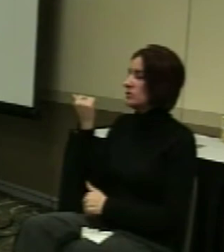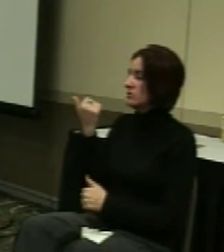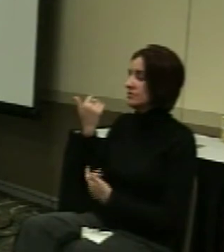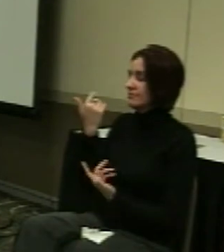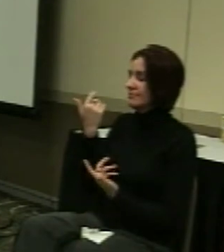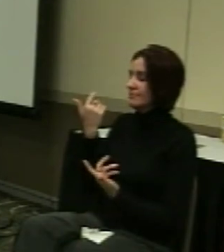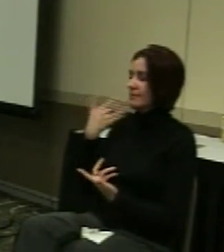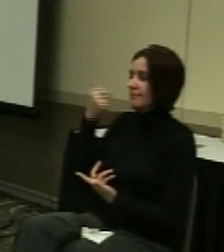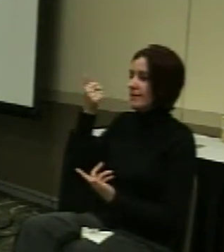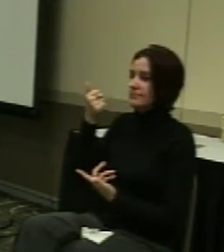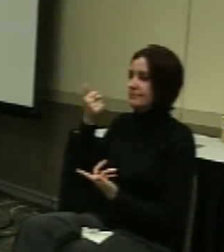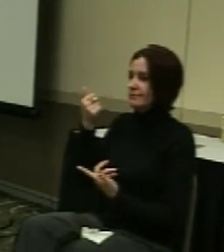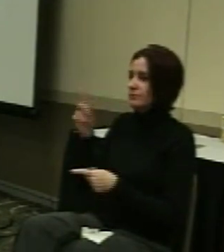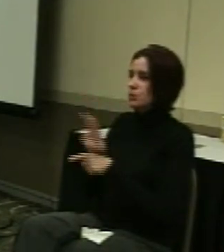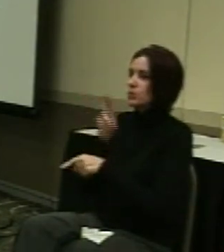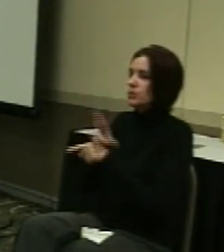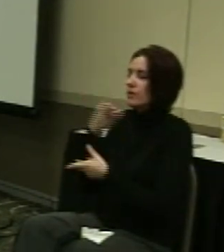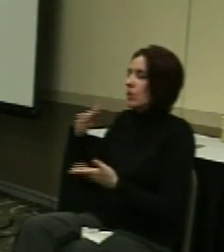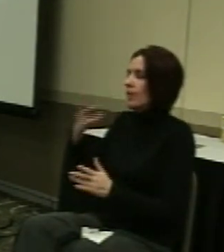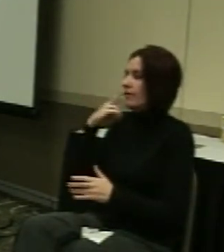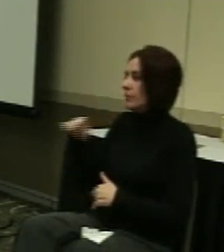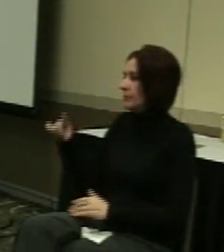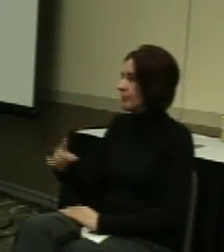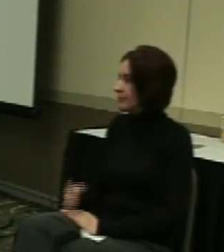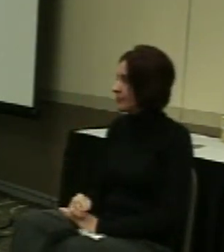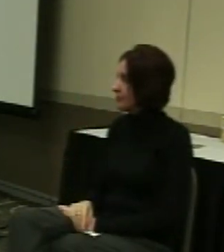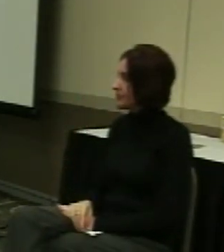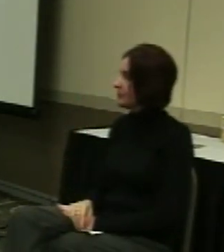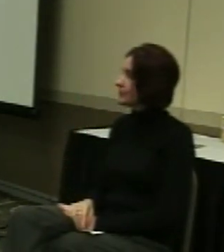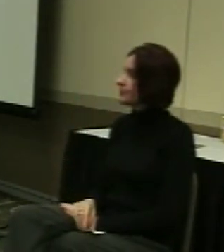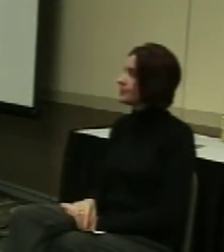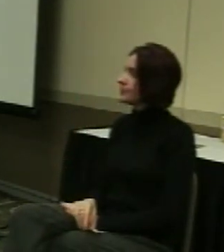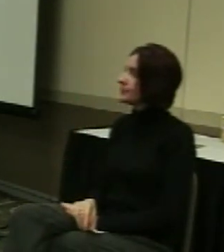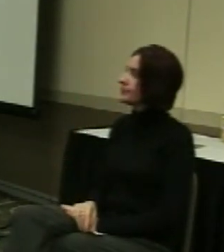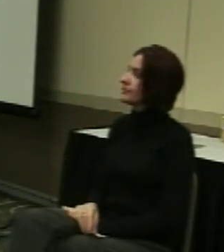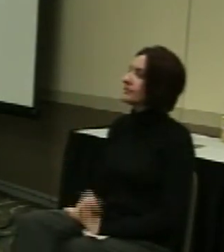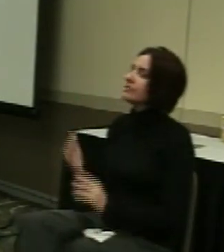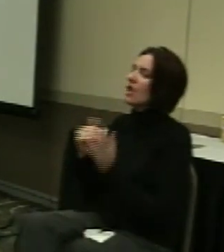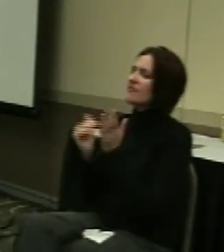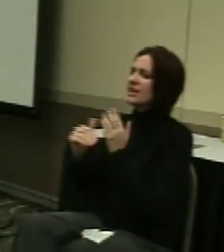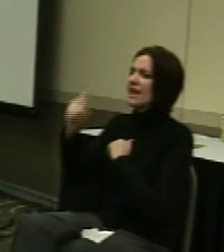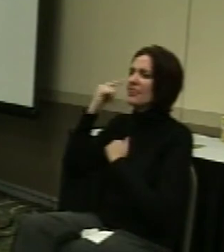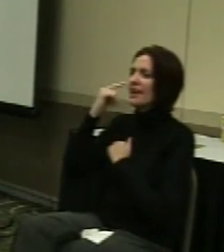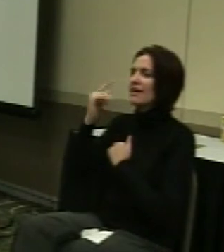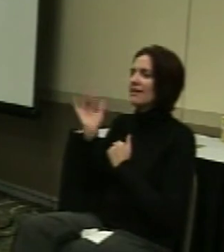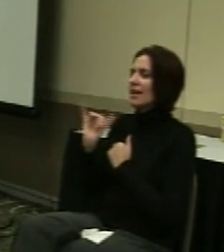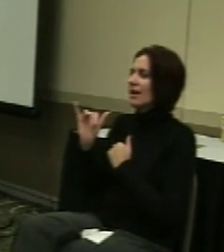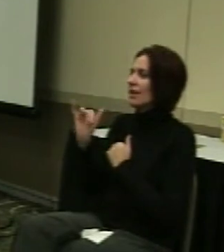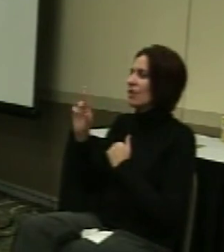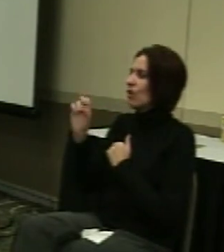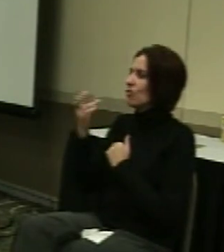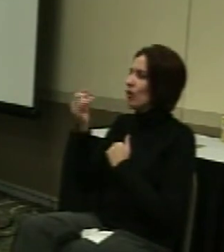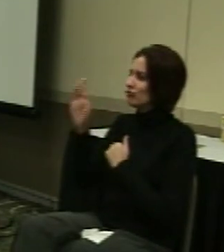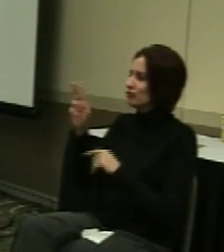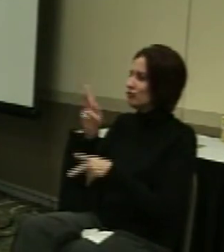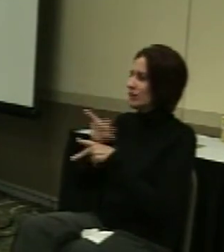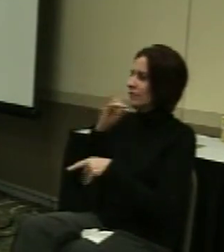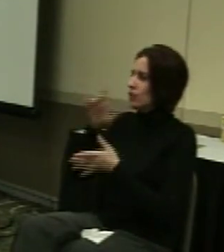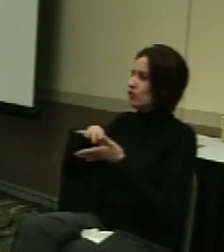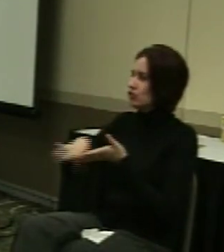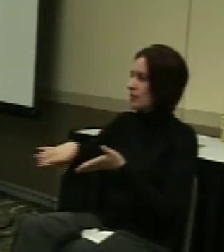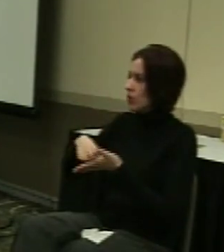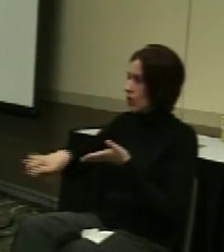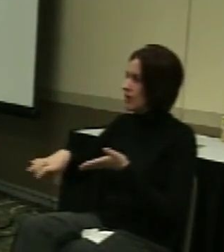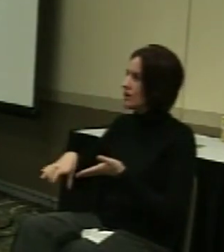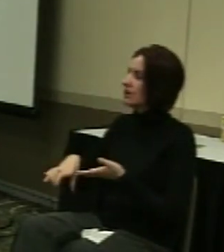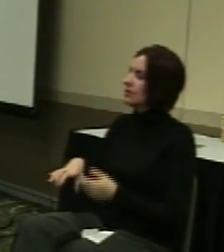them. I often think of these things as kind of like those rosters we keep in our checkbooks. They